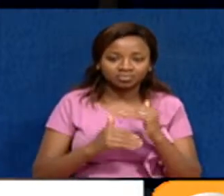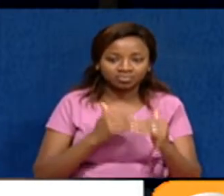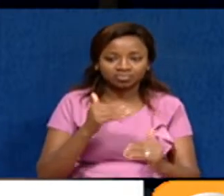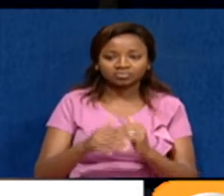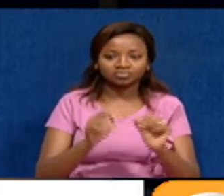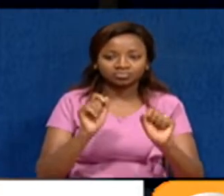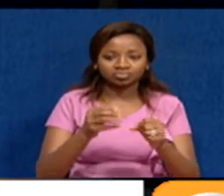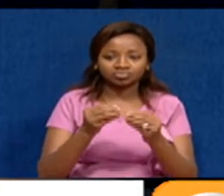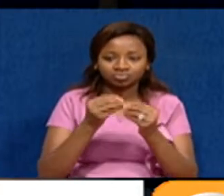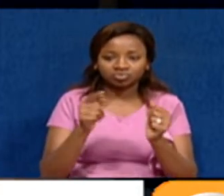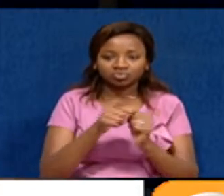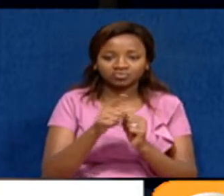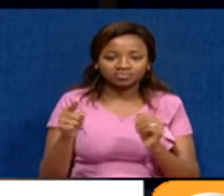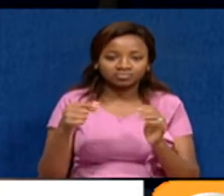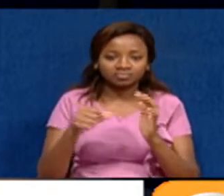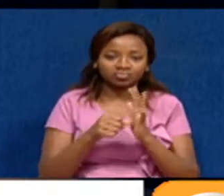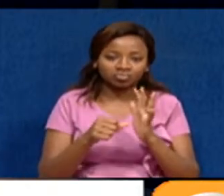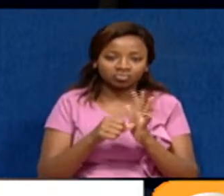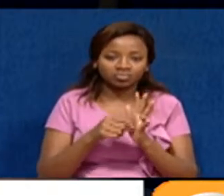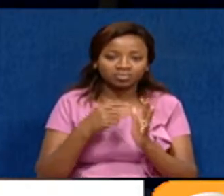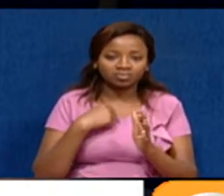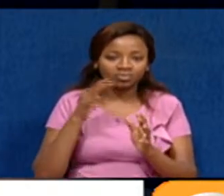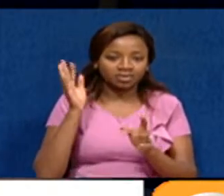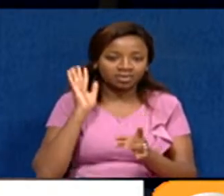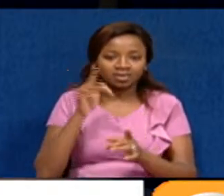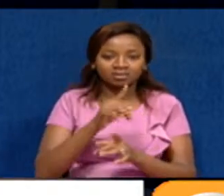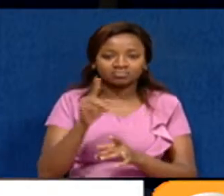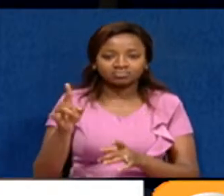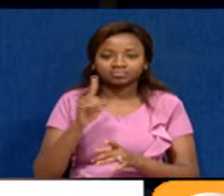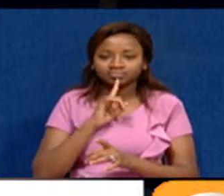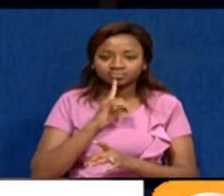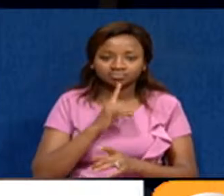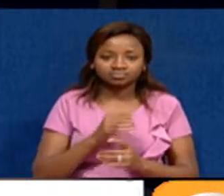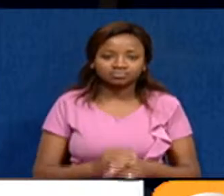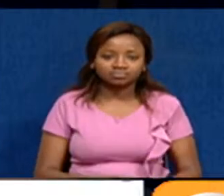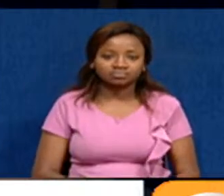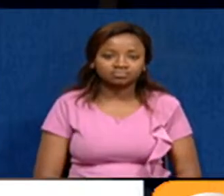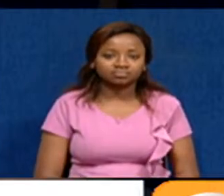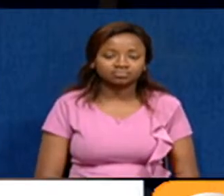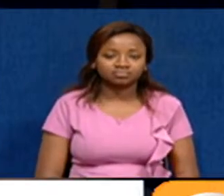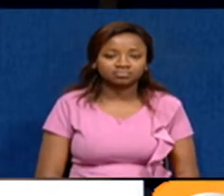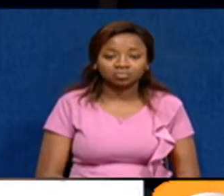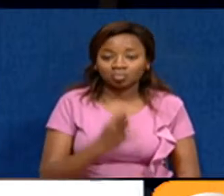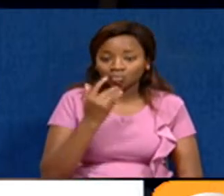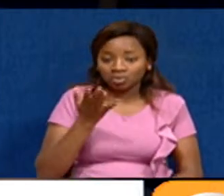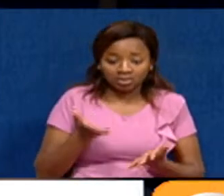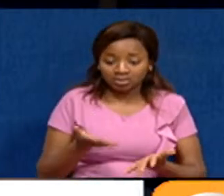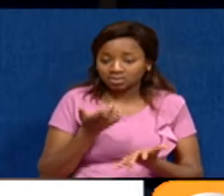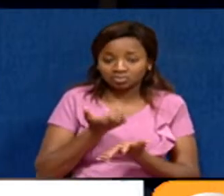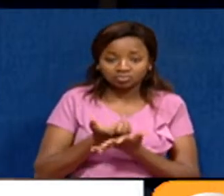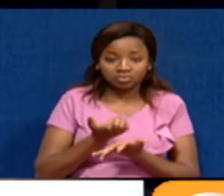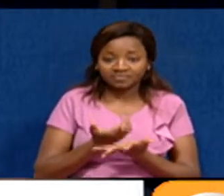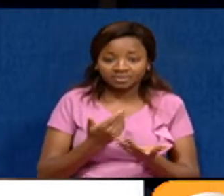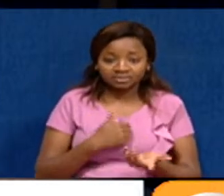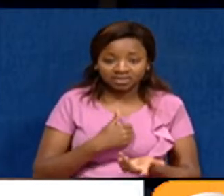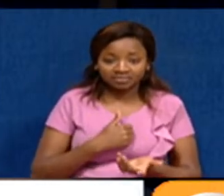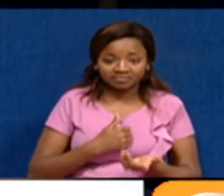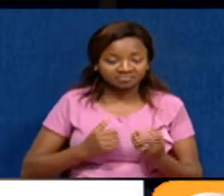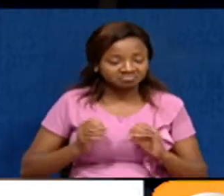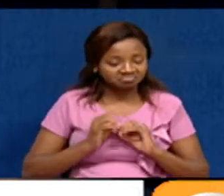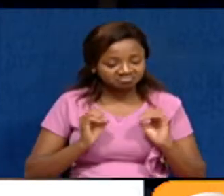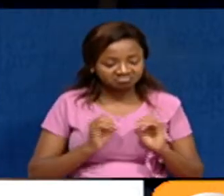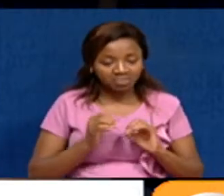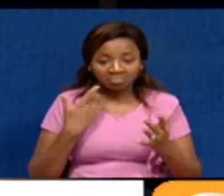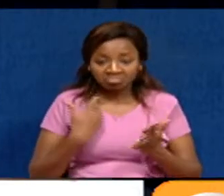all this that are being said, which are at the moment, because they have not yet been proved, are allegations. Now, we